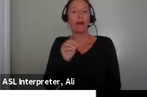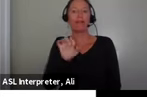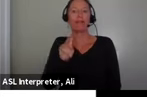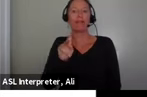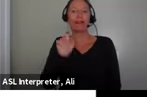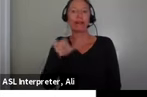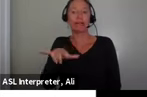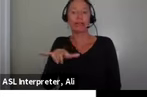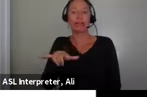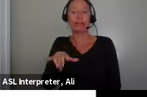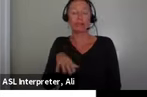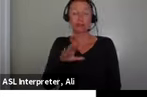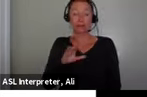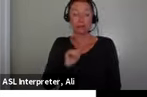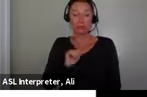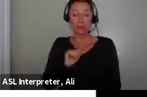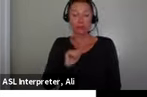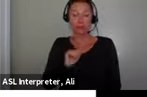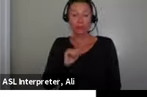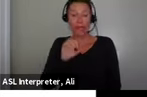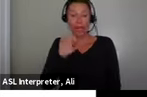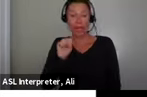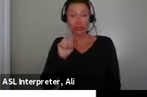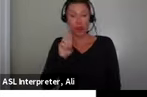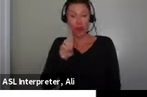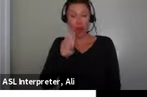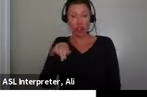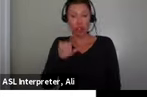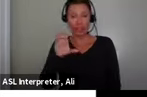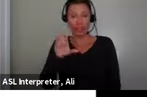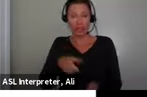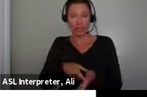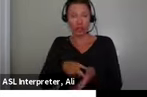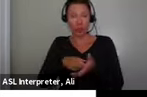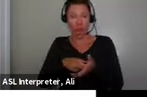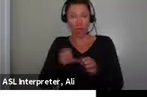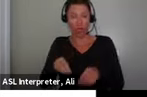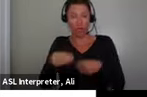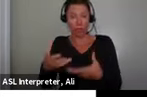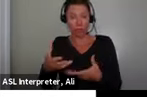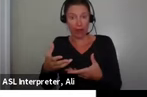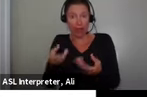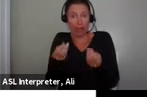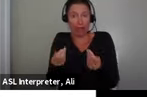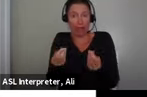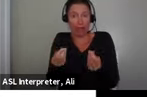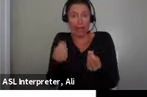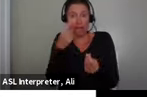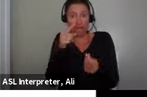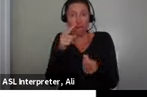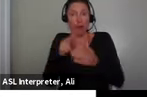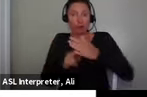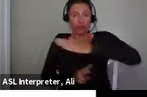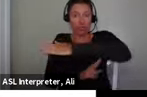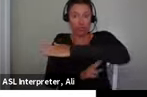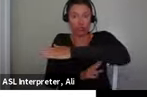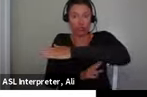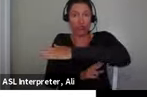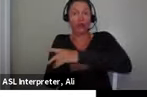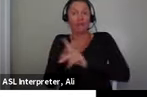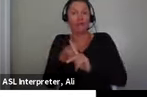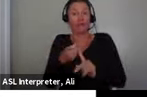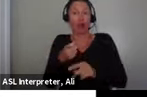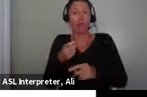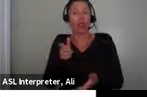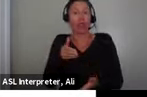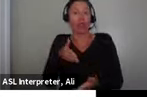isn't SRJC required to provide the land for the bridge landing as the settlement for the lawsuit with